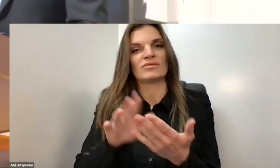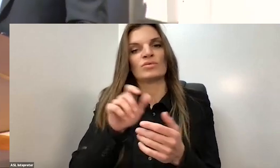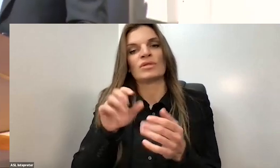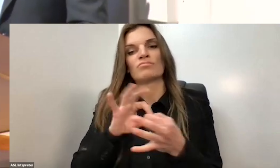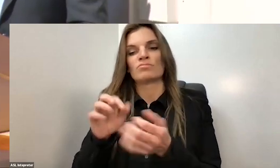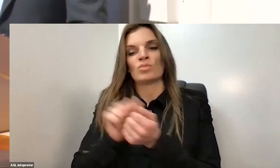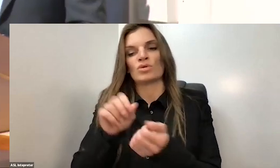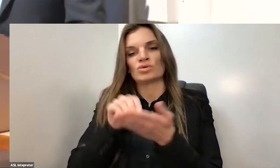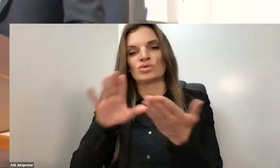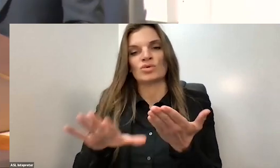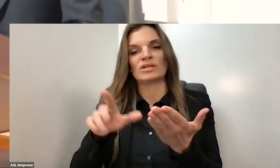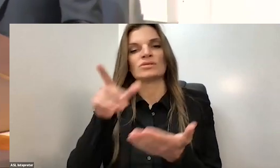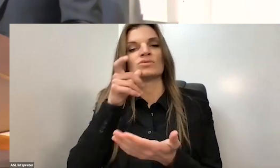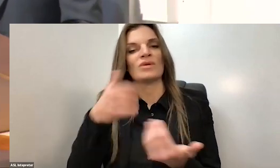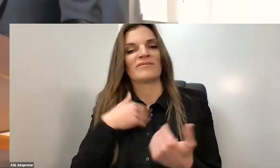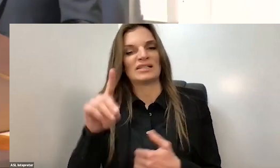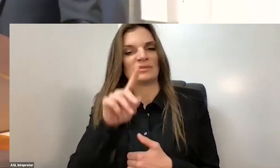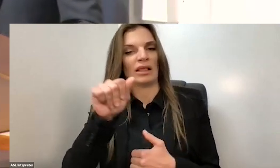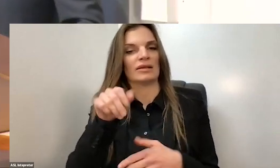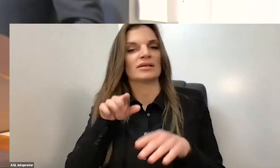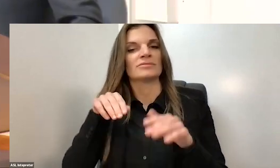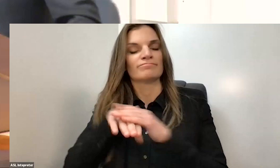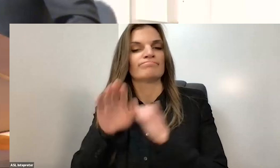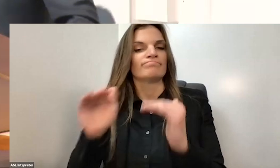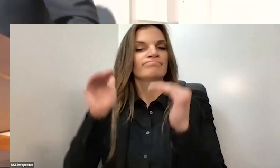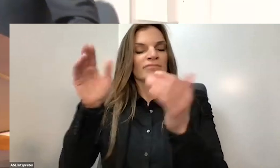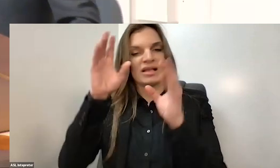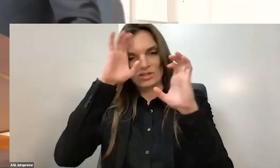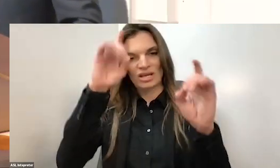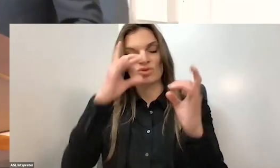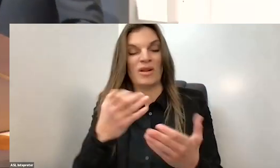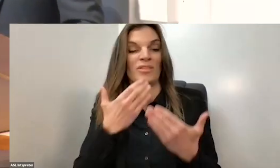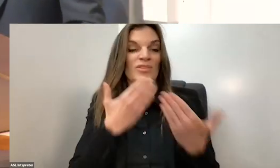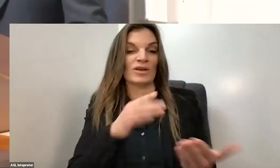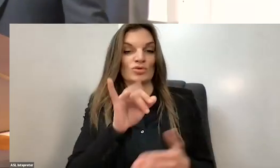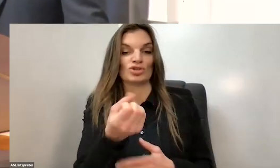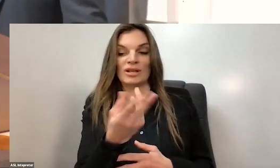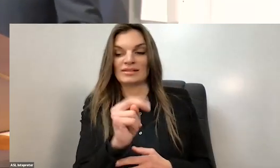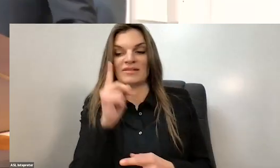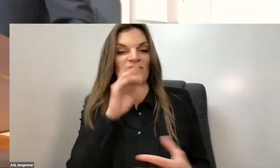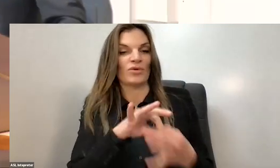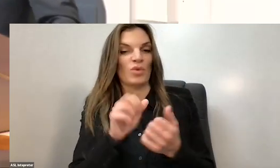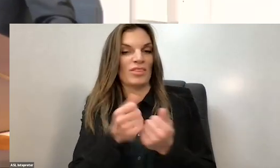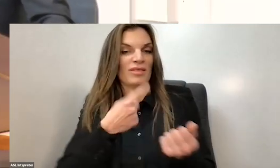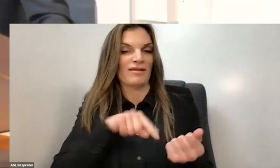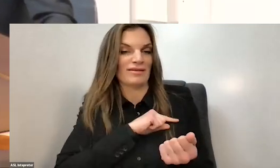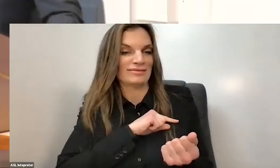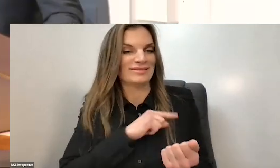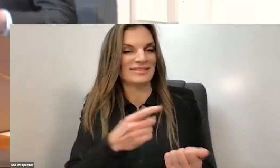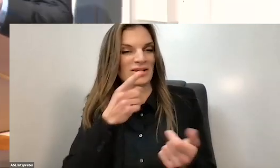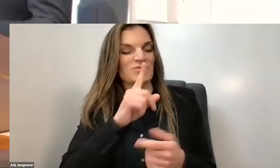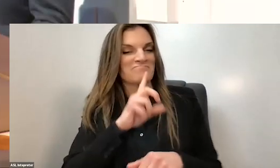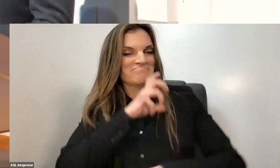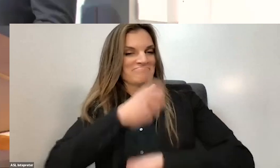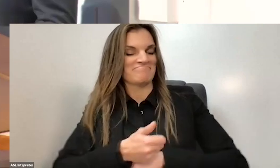since back in 1997. But Jennison, I want to thank you for spending part of the day that you co-founded here